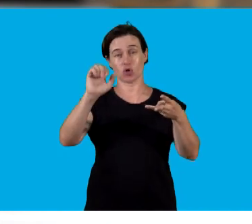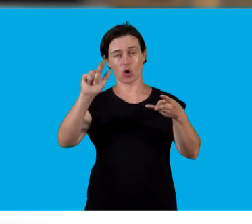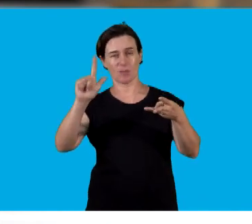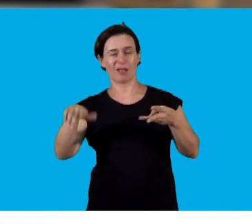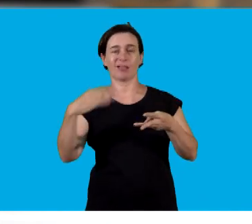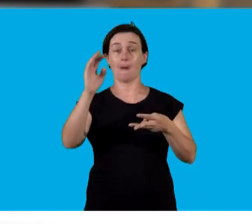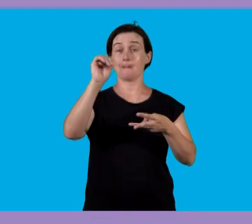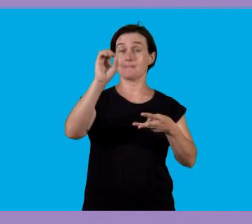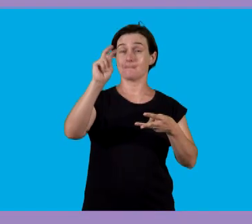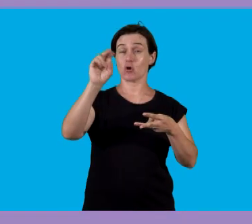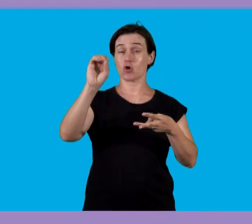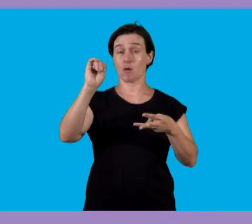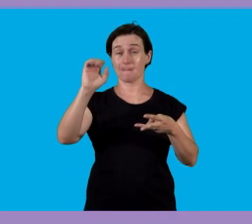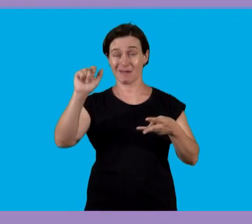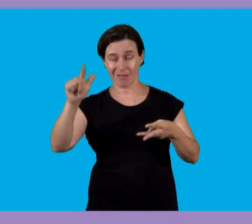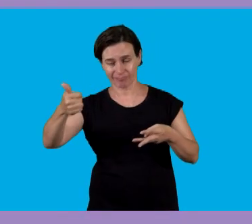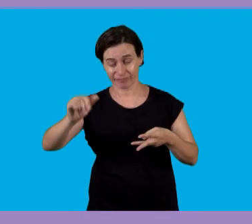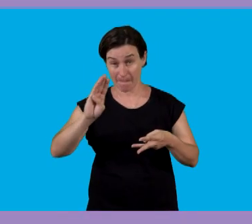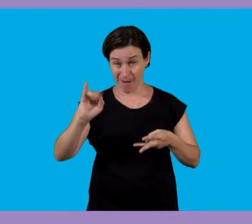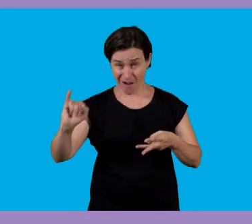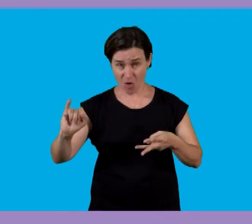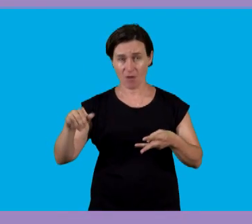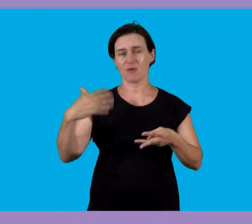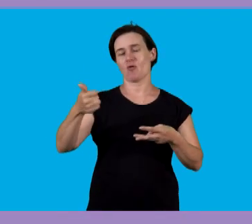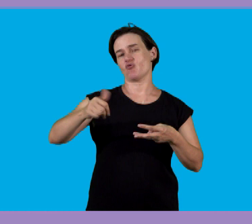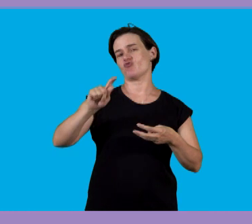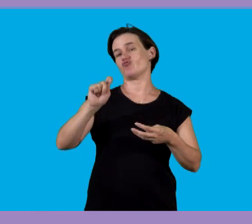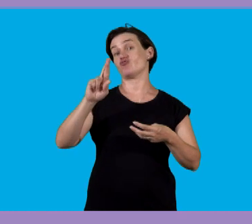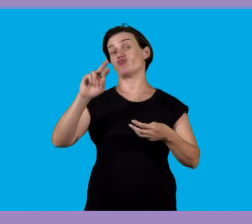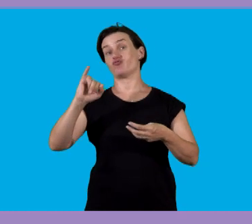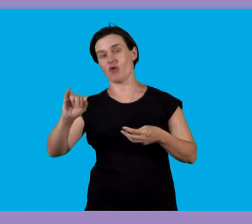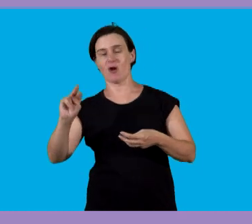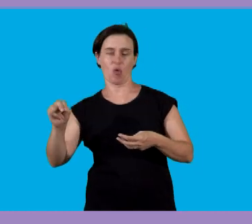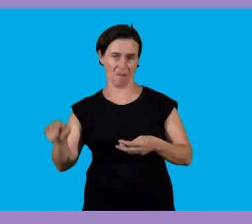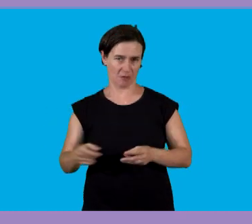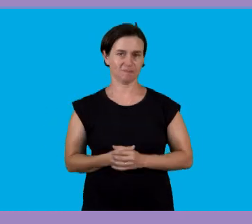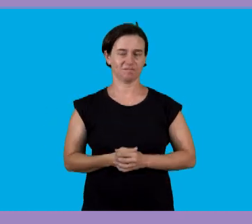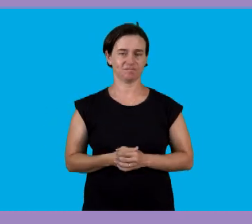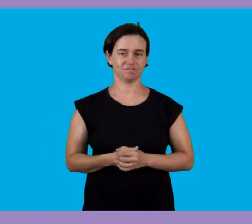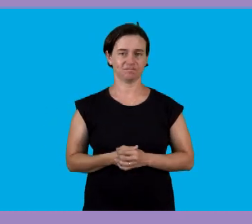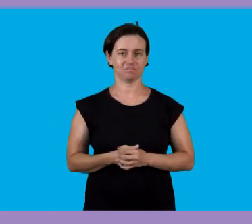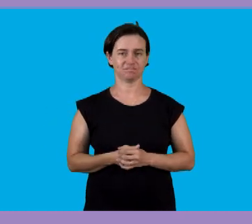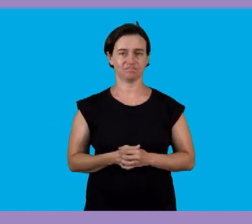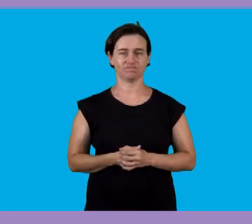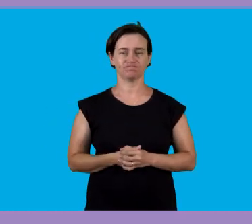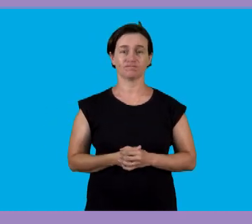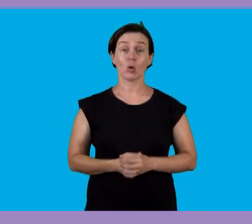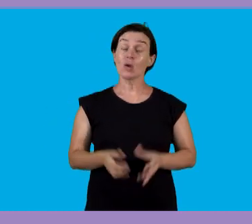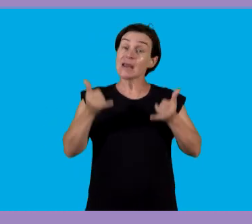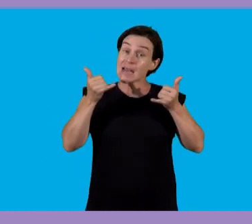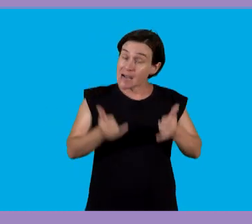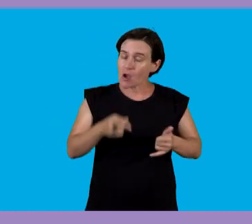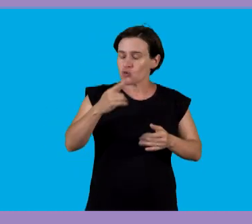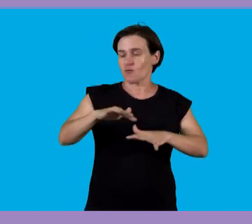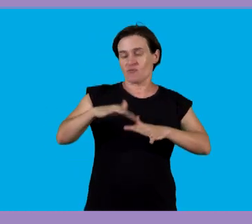are going to look into monomials, binomials, and trinomials. So let's look at what we